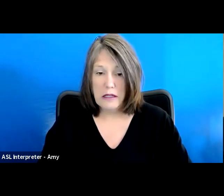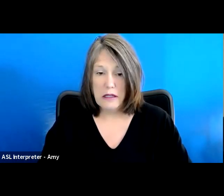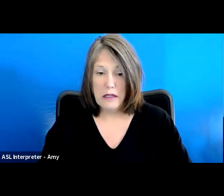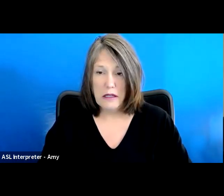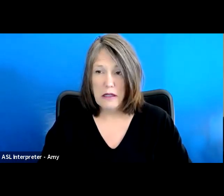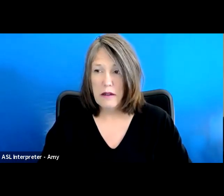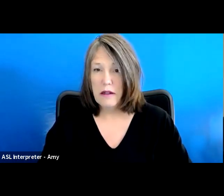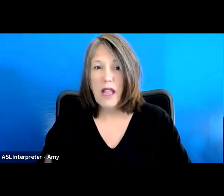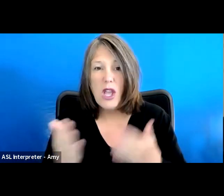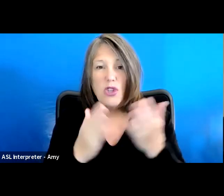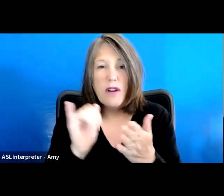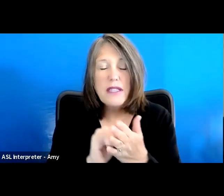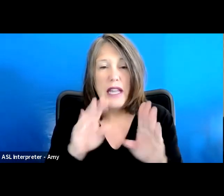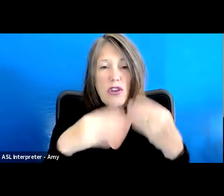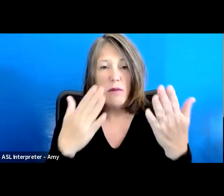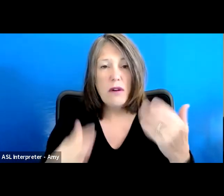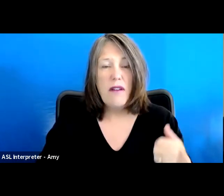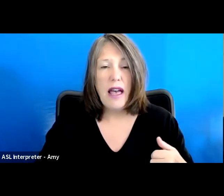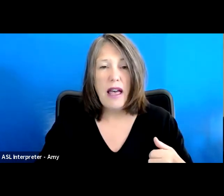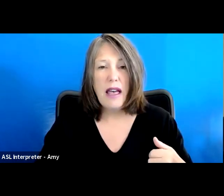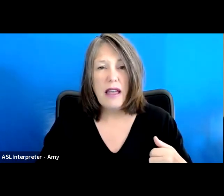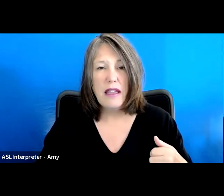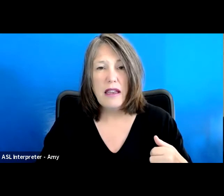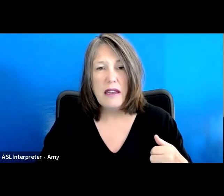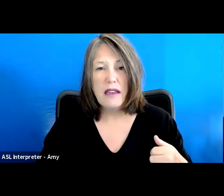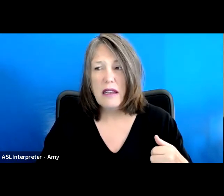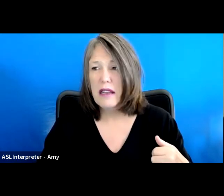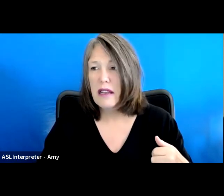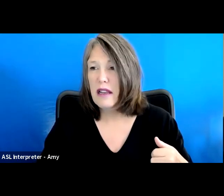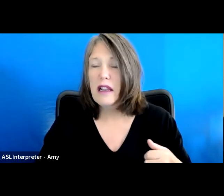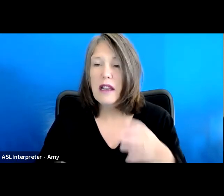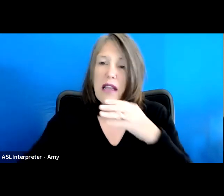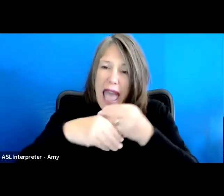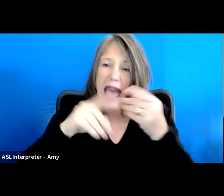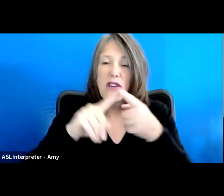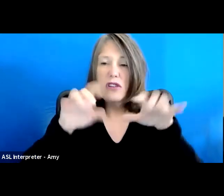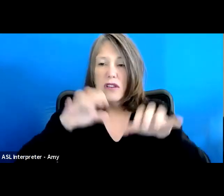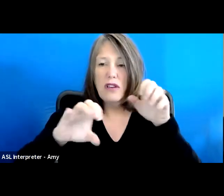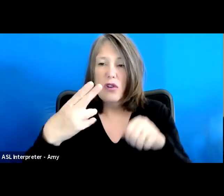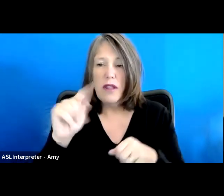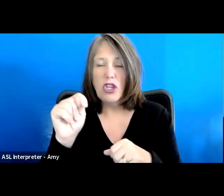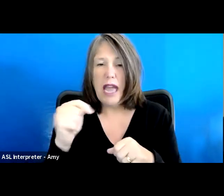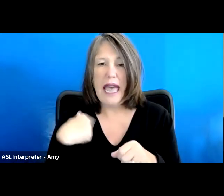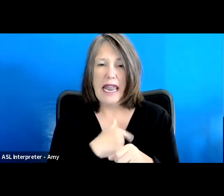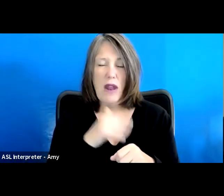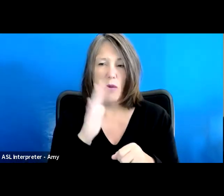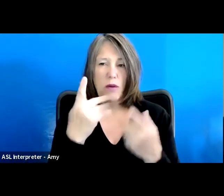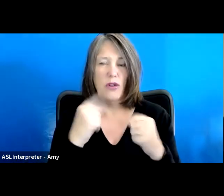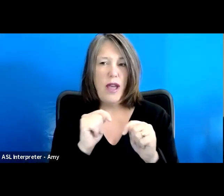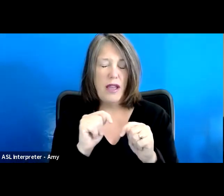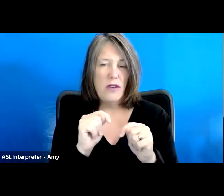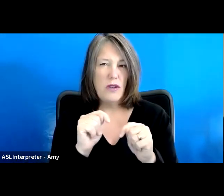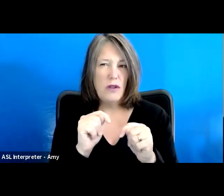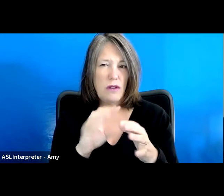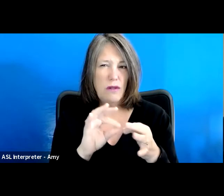services that you provide, please go ahead and put those in the chat and we will try to read those out, although I'm